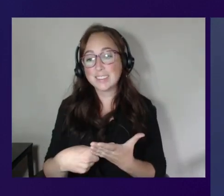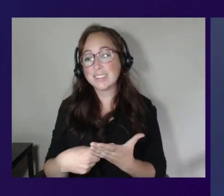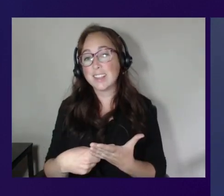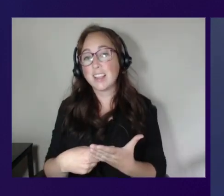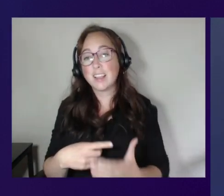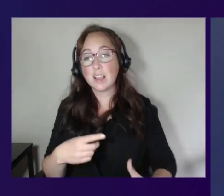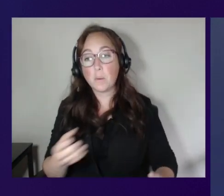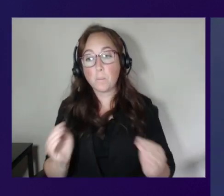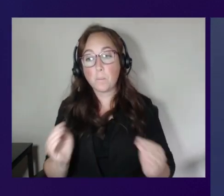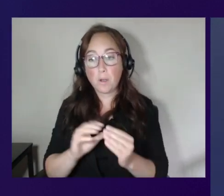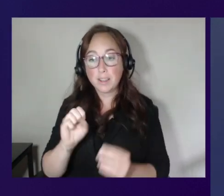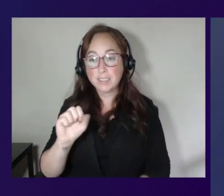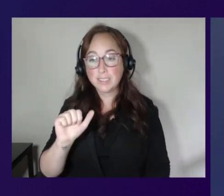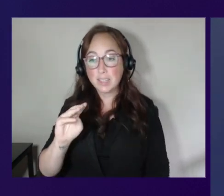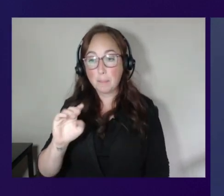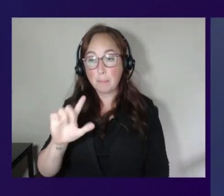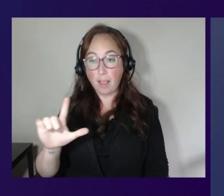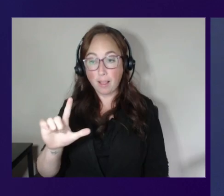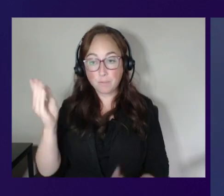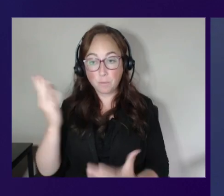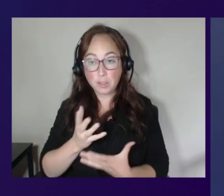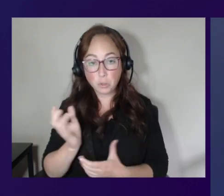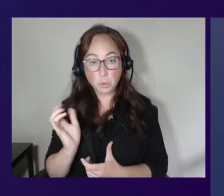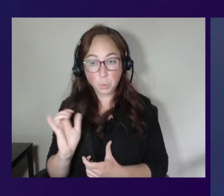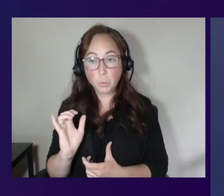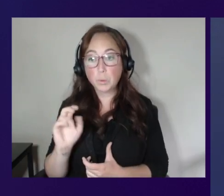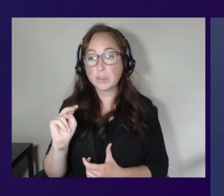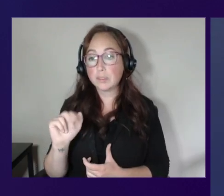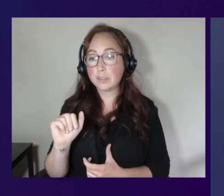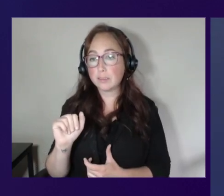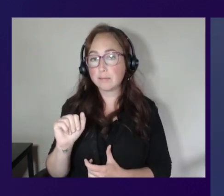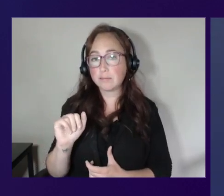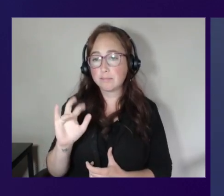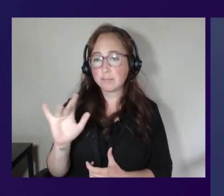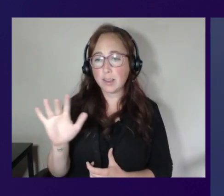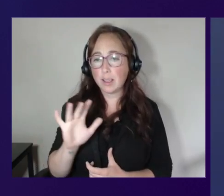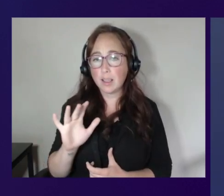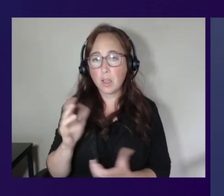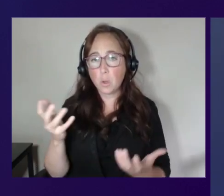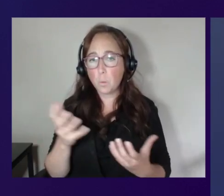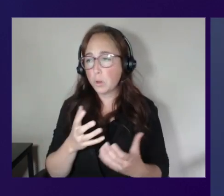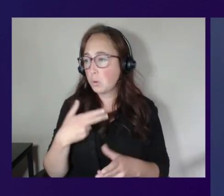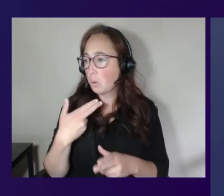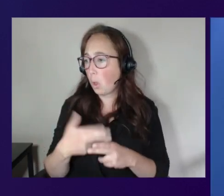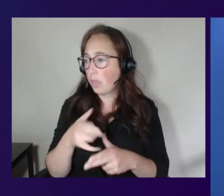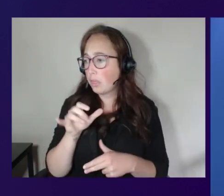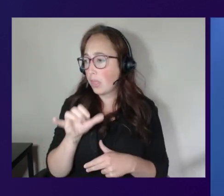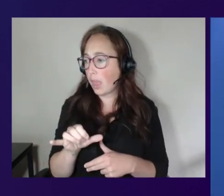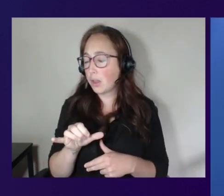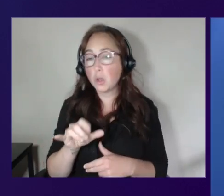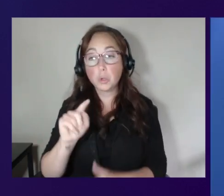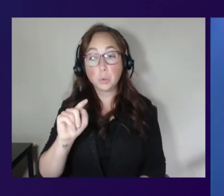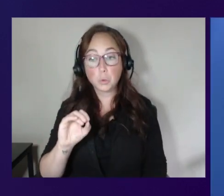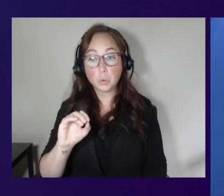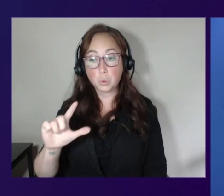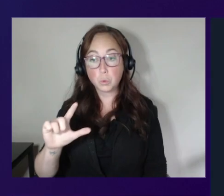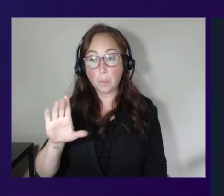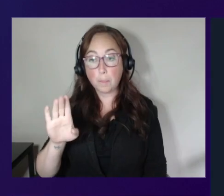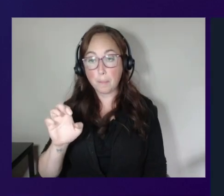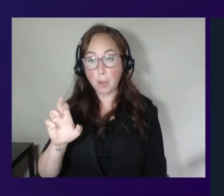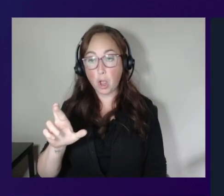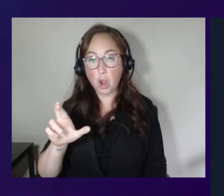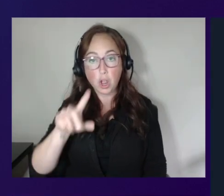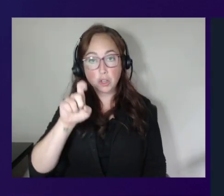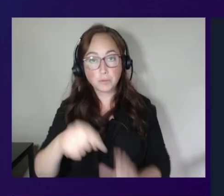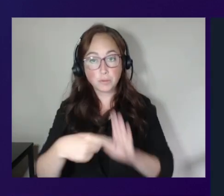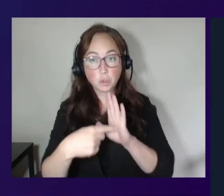going to cover that nav bar that what do y'all call that? The toolbar. The toolbar. Yeah, which I probably should have shouted out. The